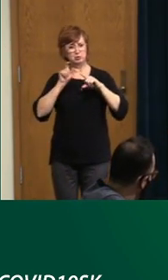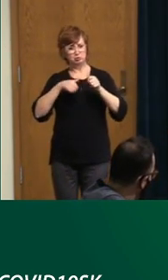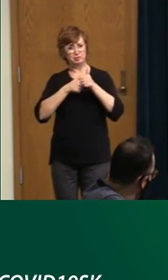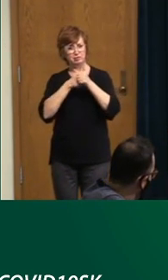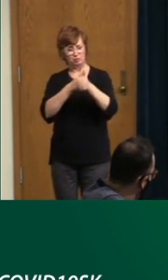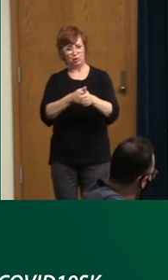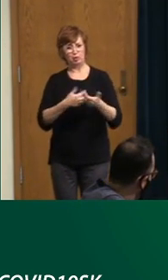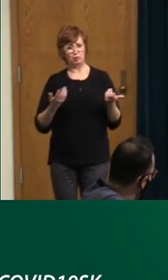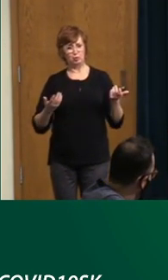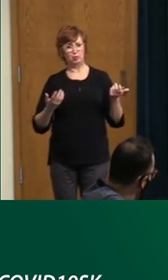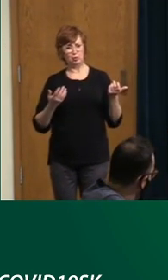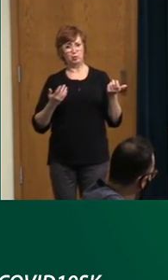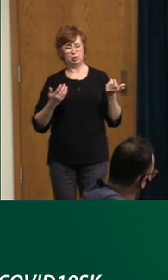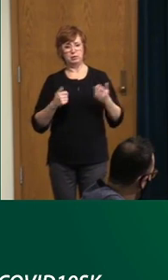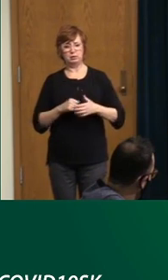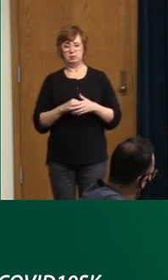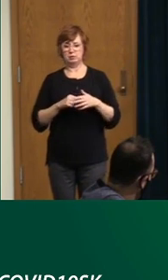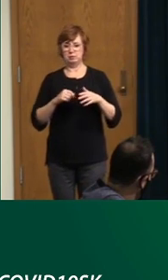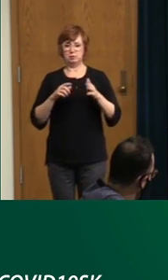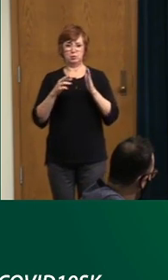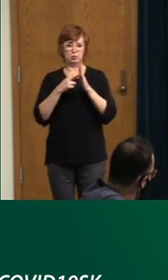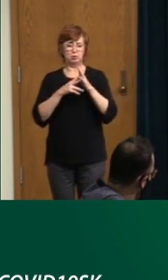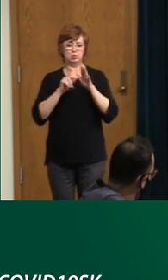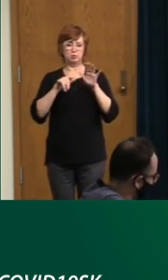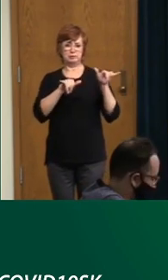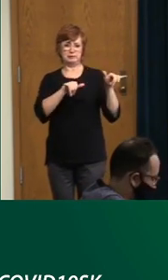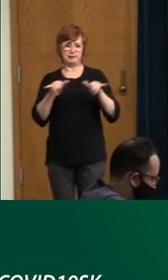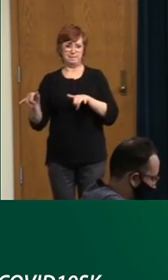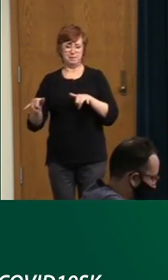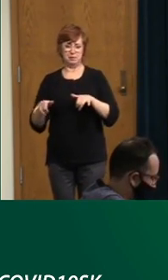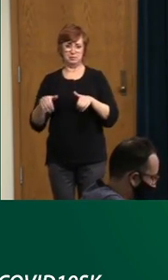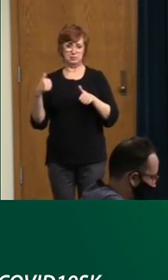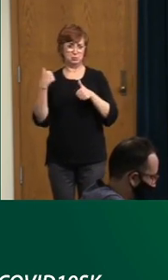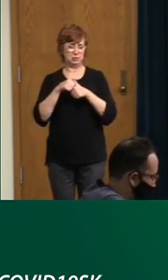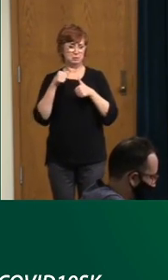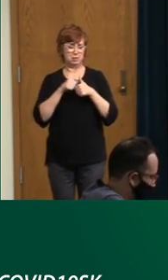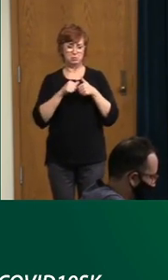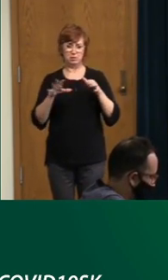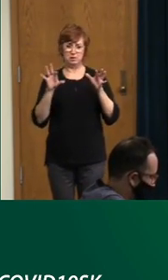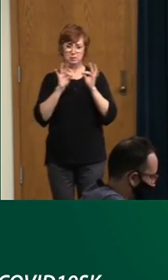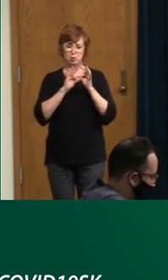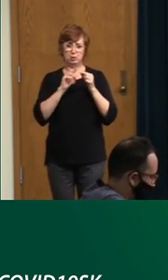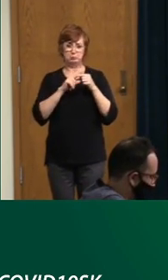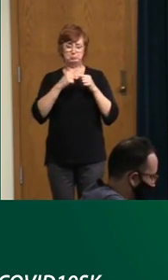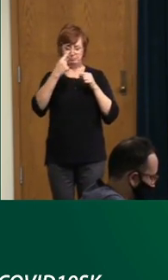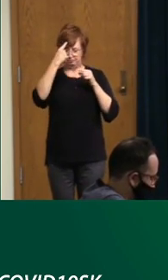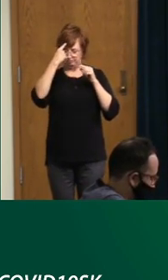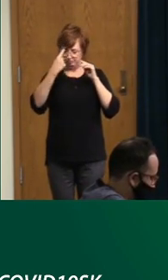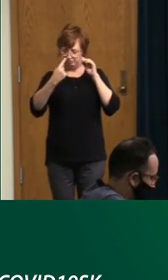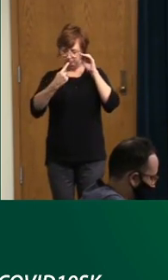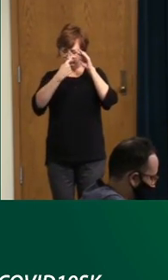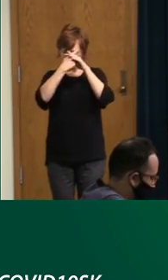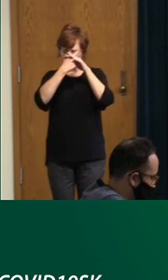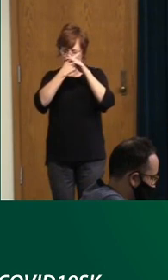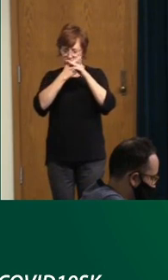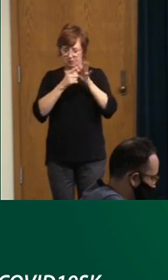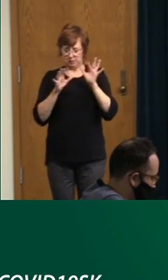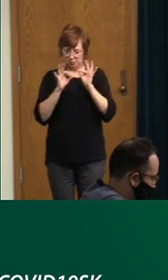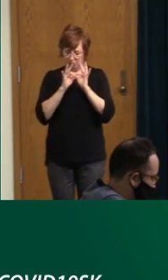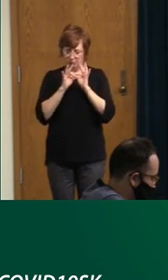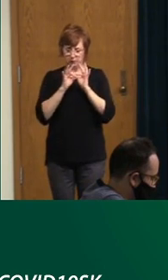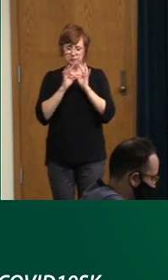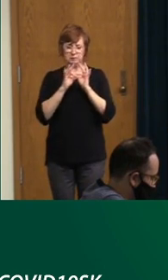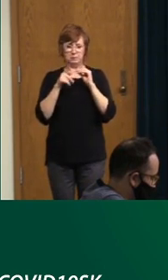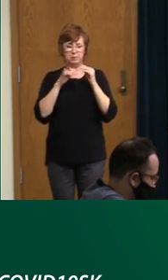including in a restaurant. And I think we just need to take that to heart. And I think the next 2 to 4 weeks we need to be